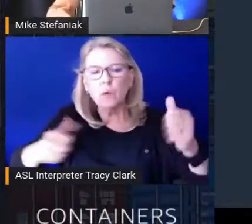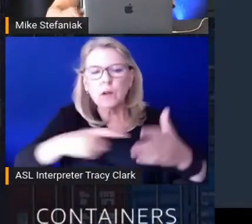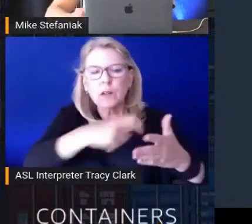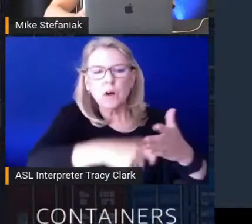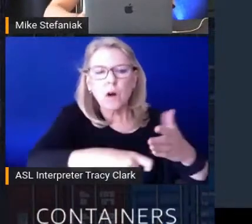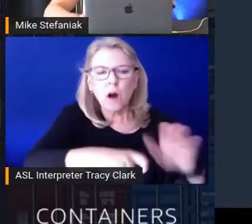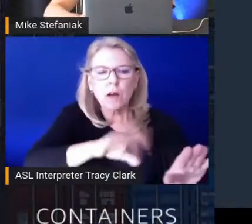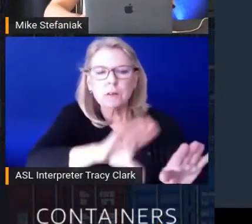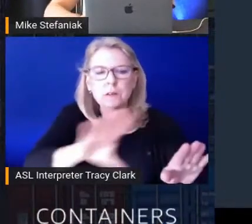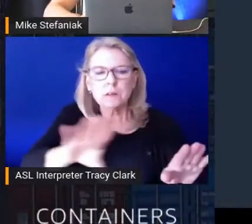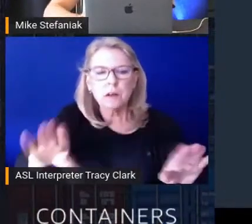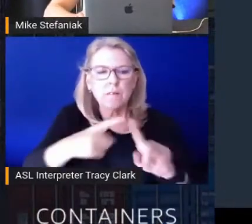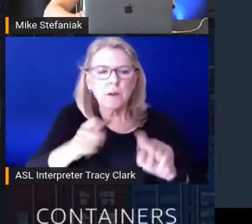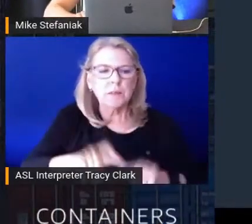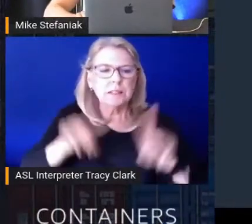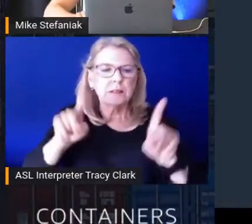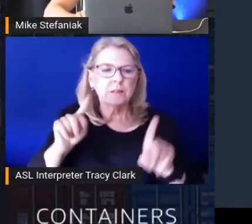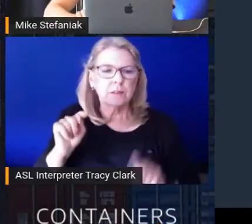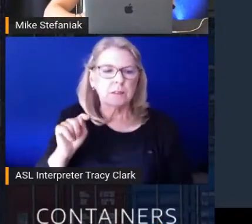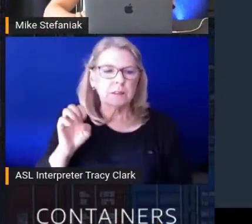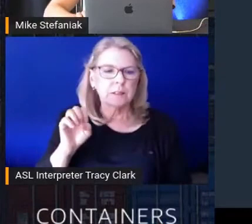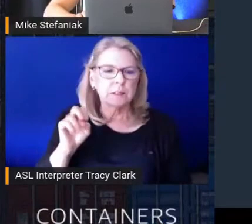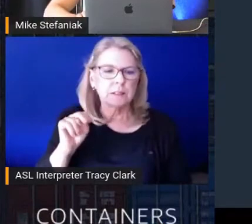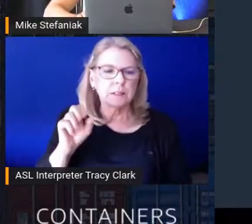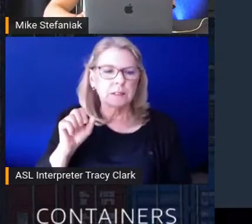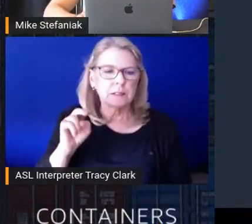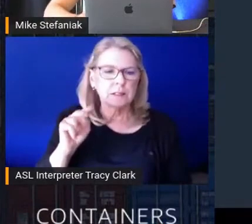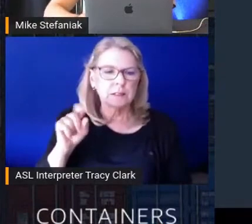to the pod level.